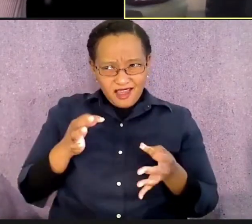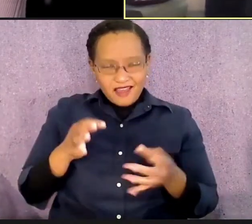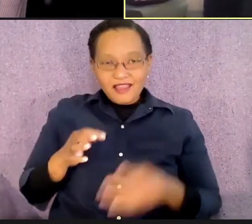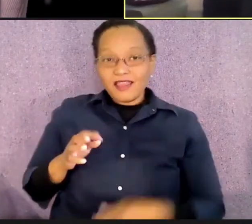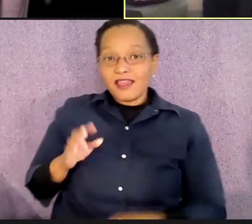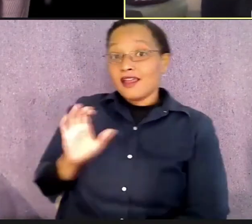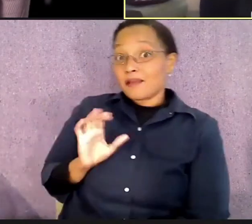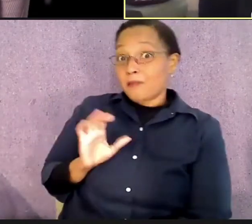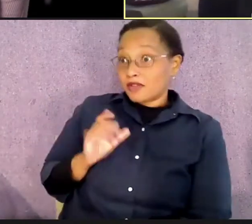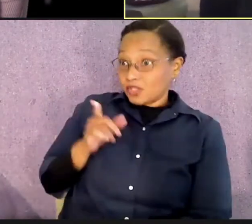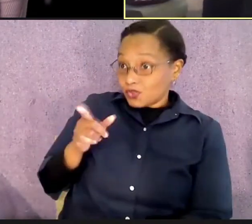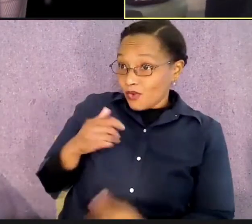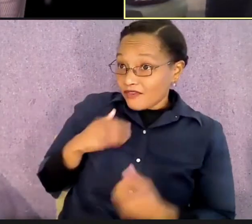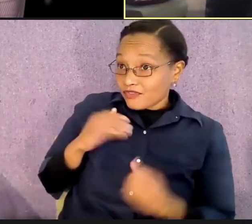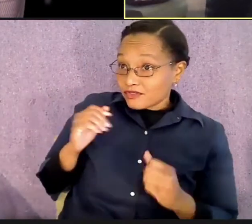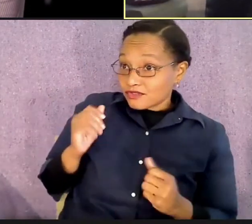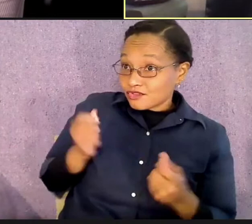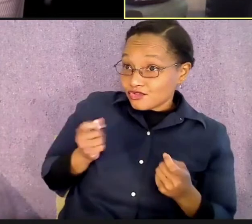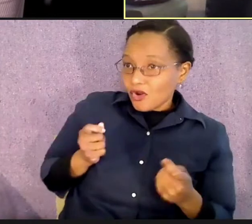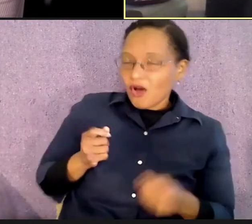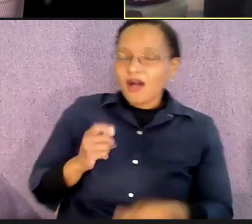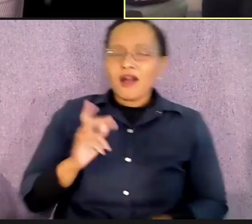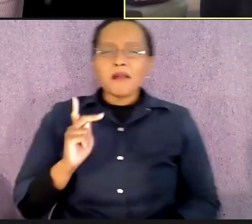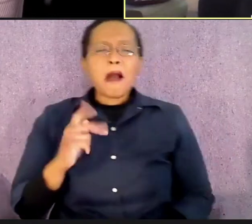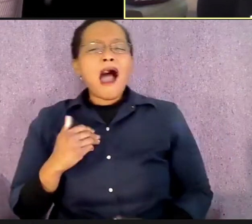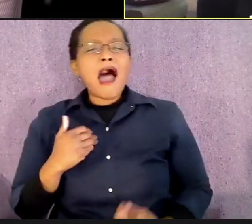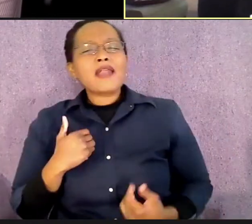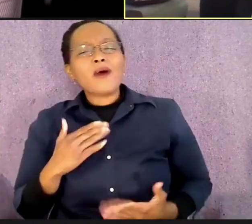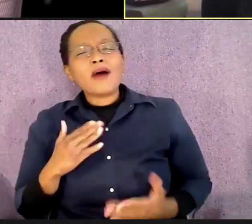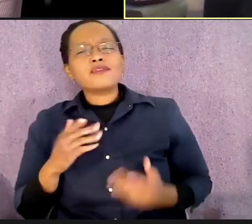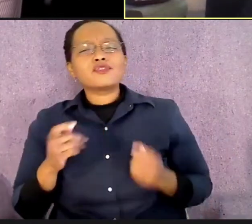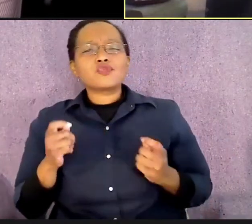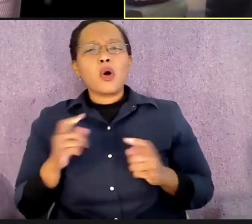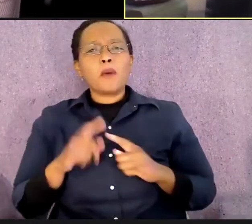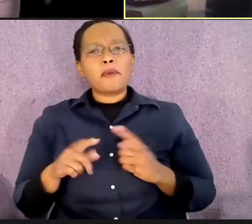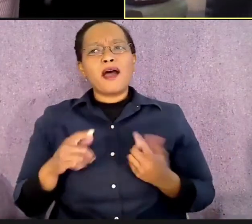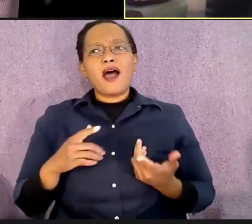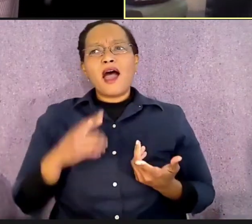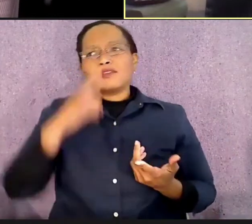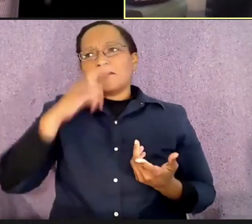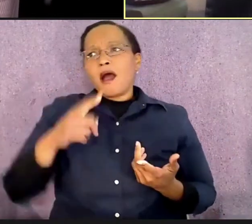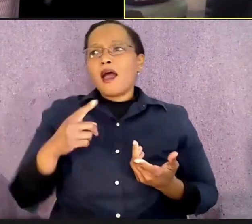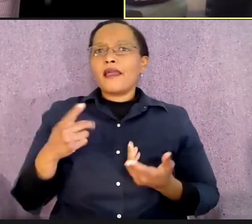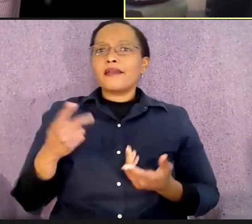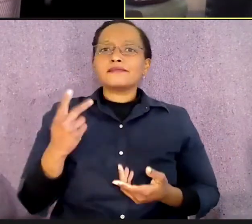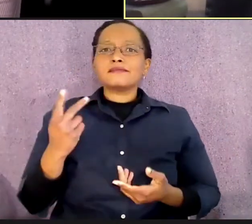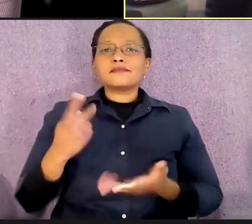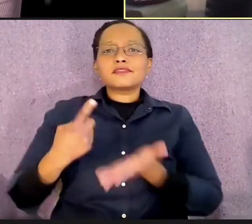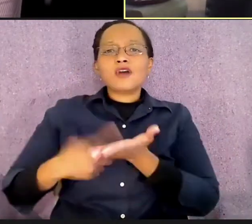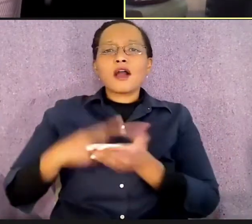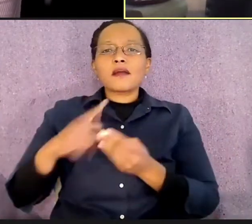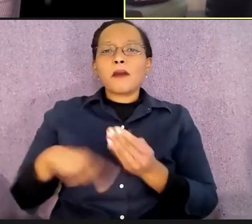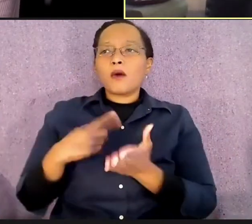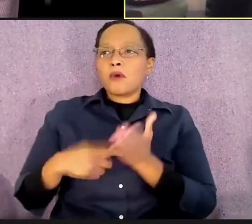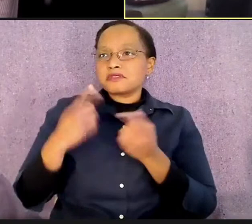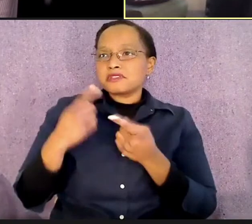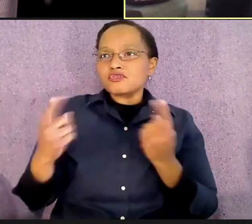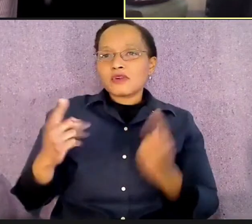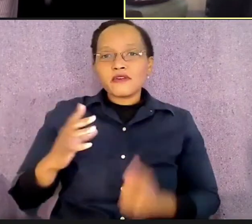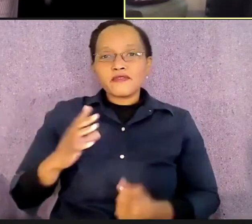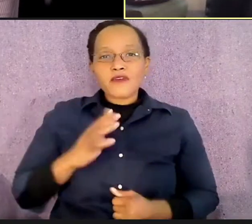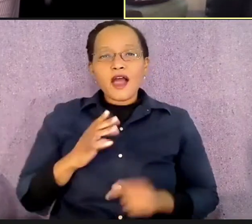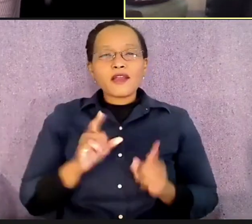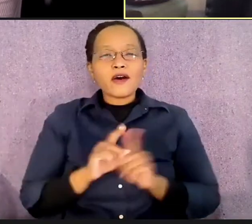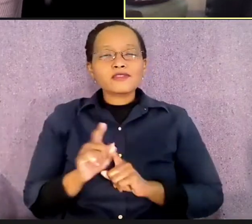But I'm not afraid of conversations where we disagree. I also know that there's a lot of bad actors out